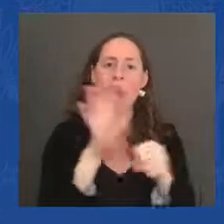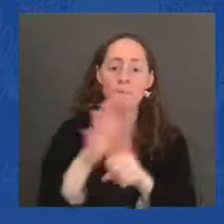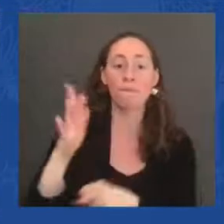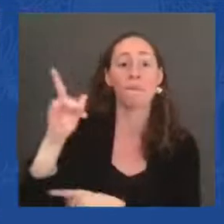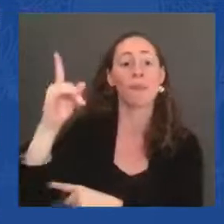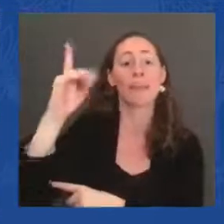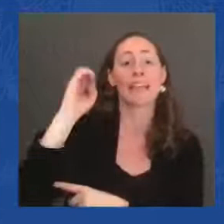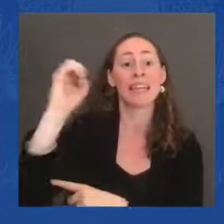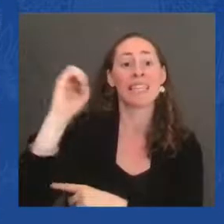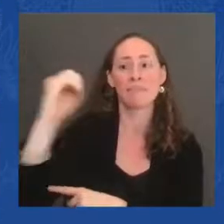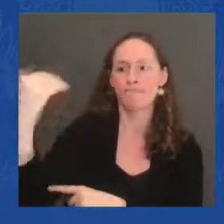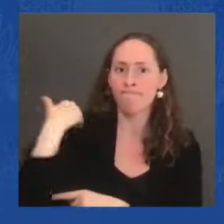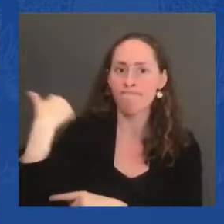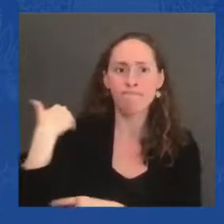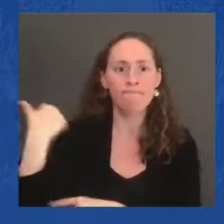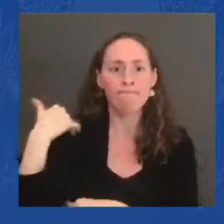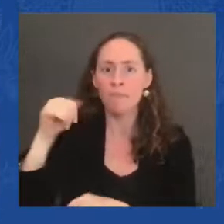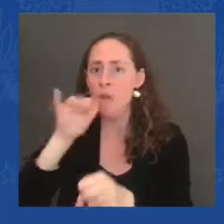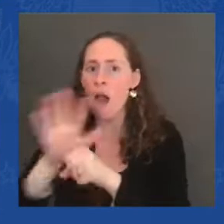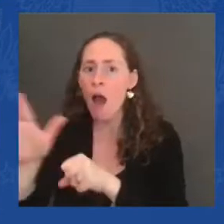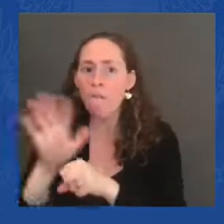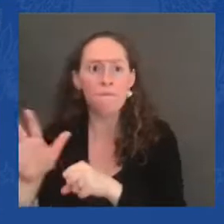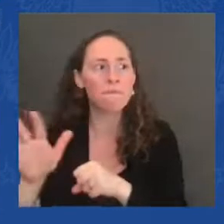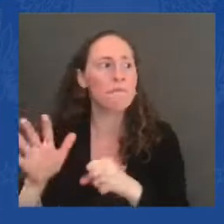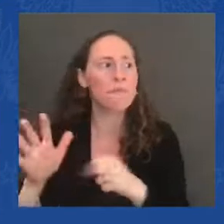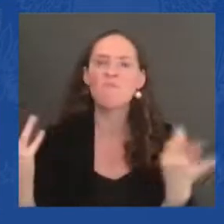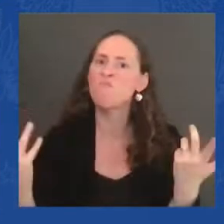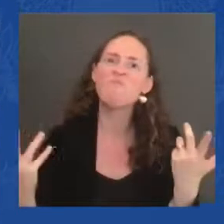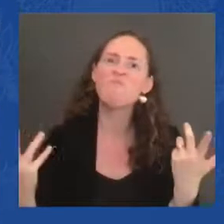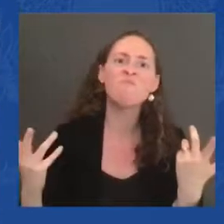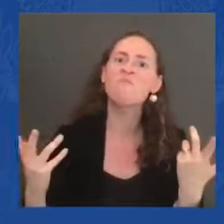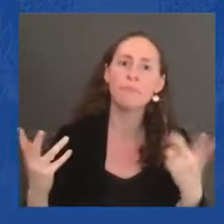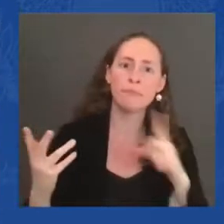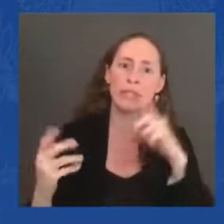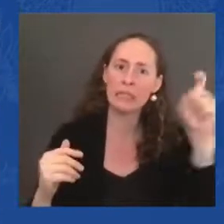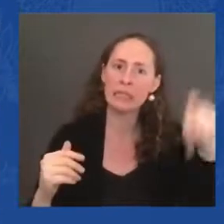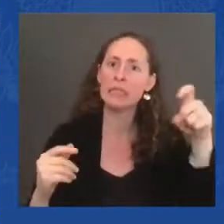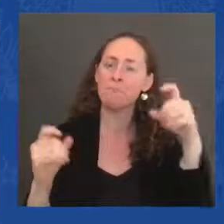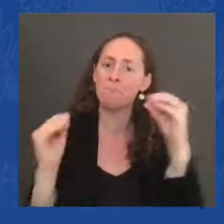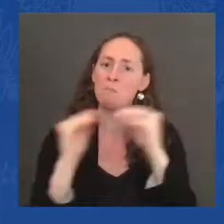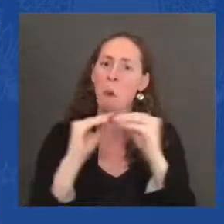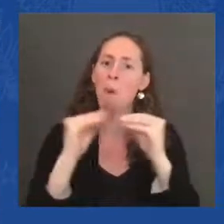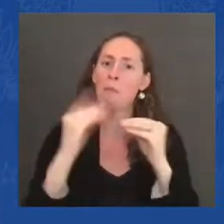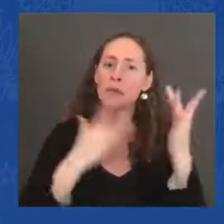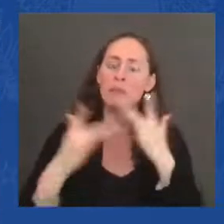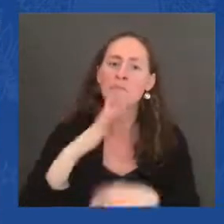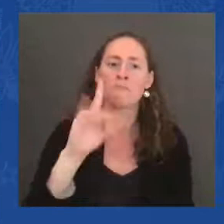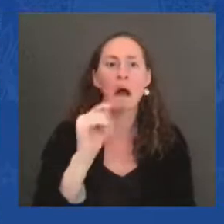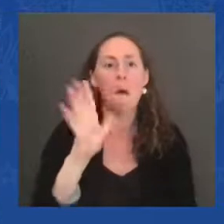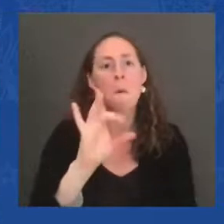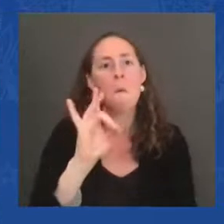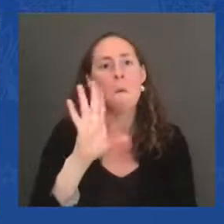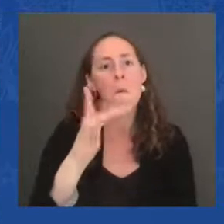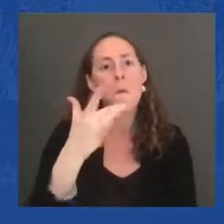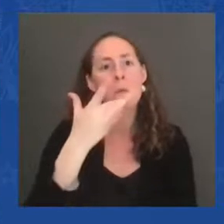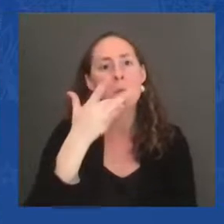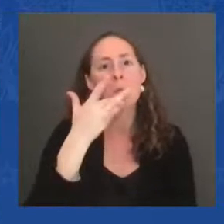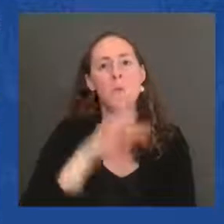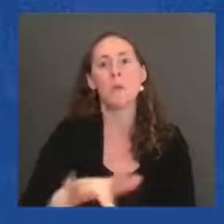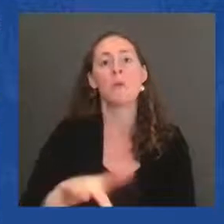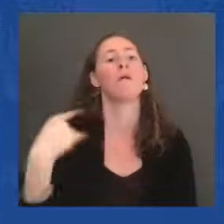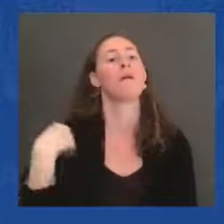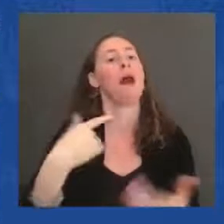the National Defense Act. And what I was able to do, the Defense Production Act, and I was